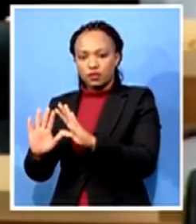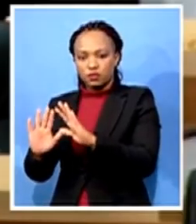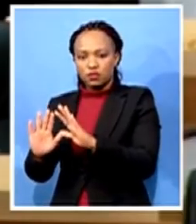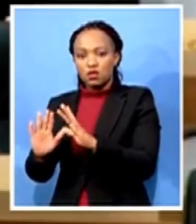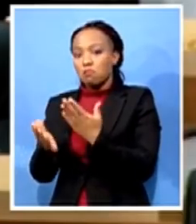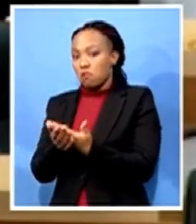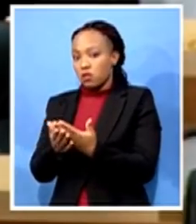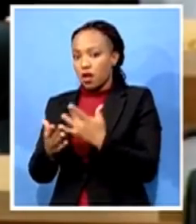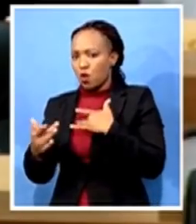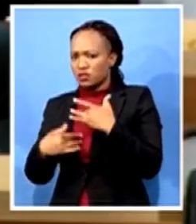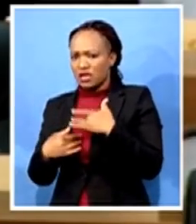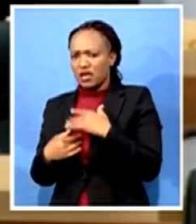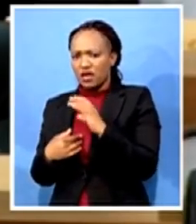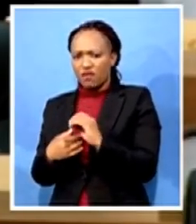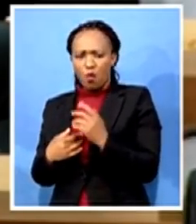built under the